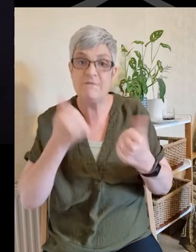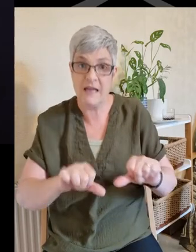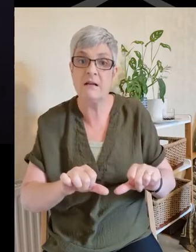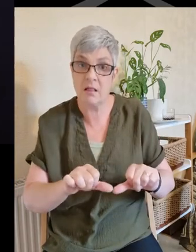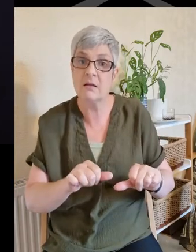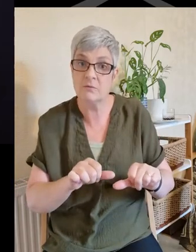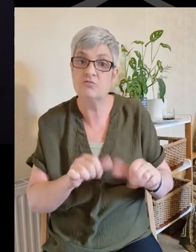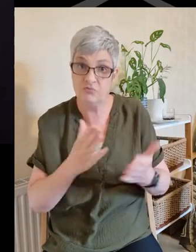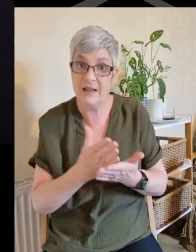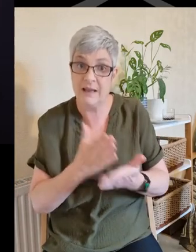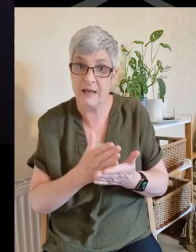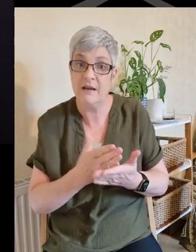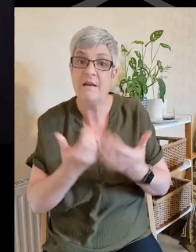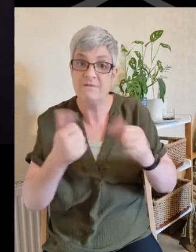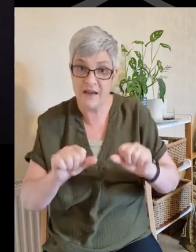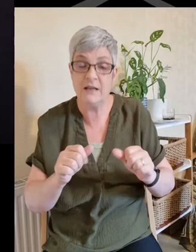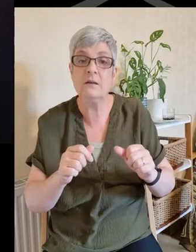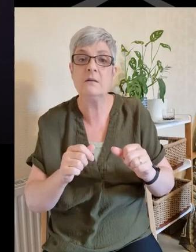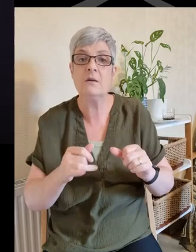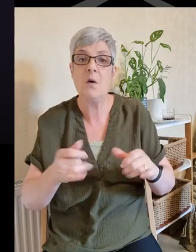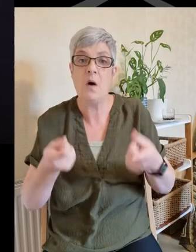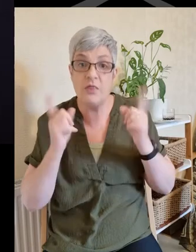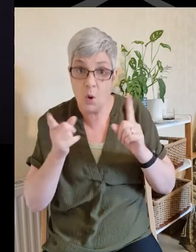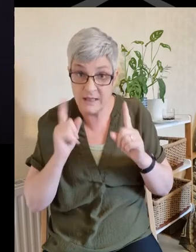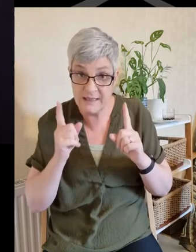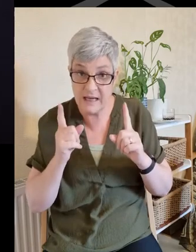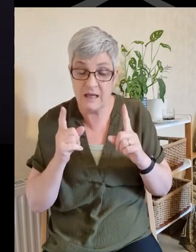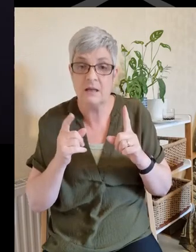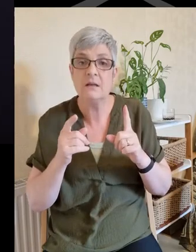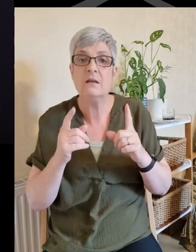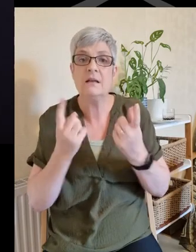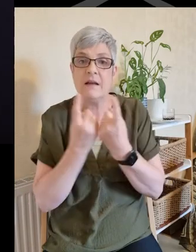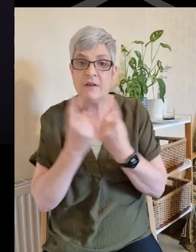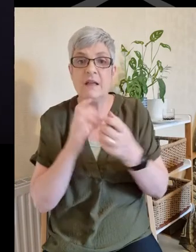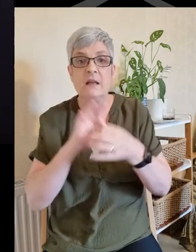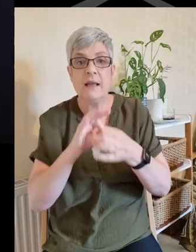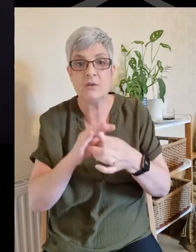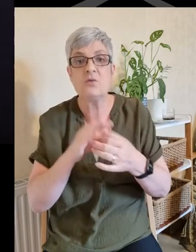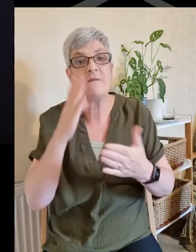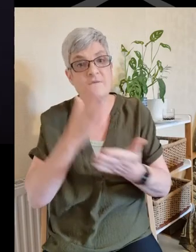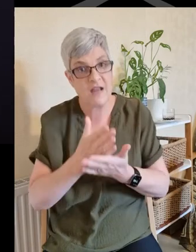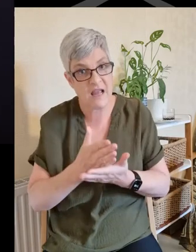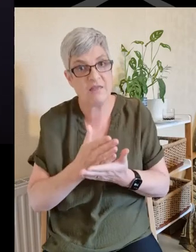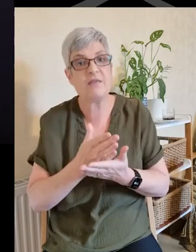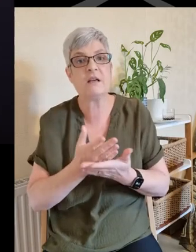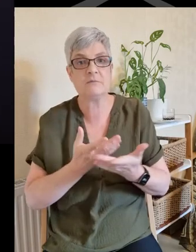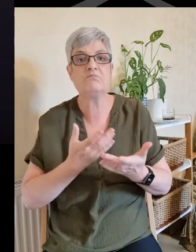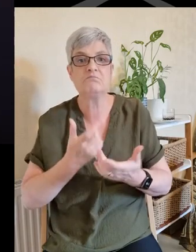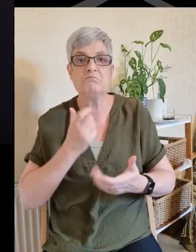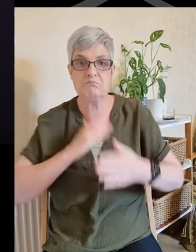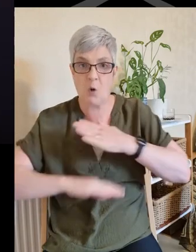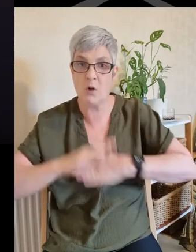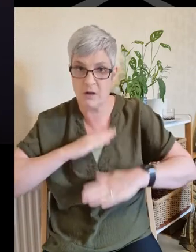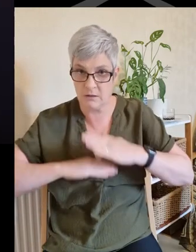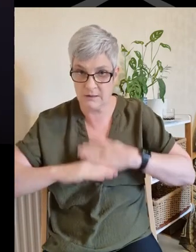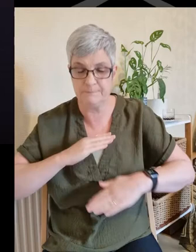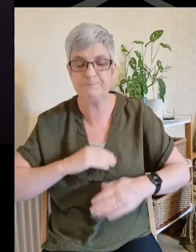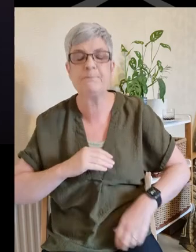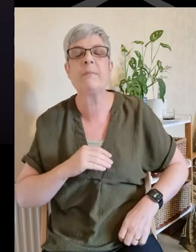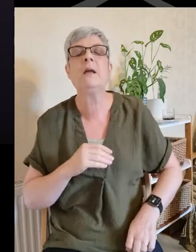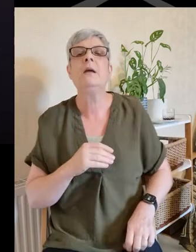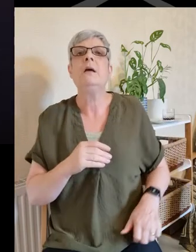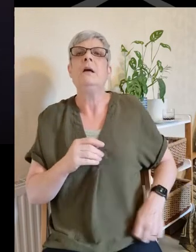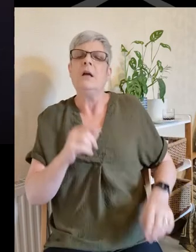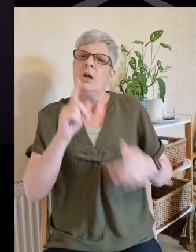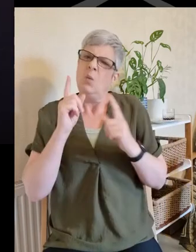all, final authority rather, in all matters of faith and conduct. Now, one of the themes of Scripture that